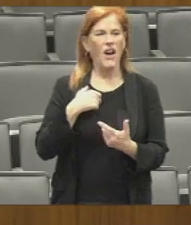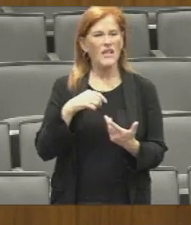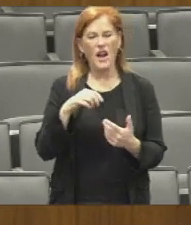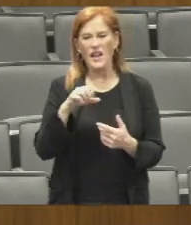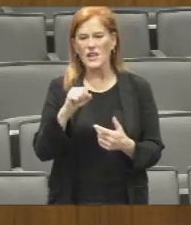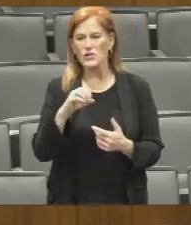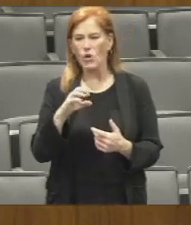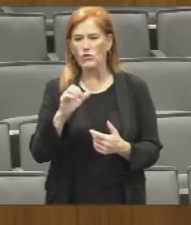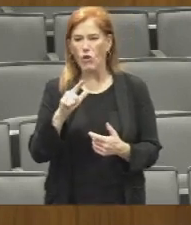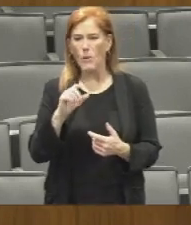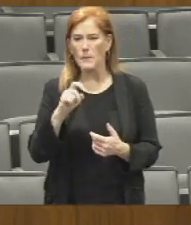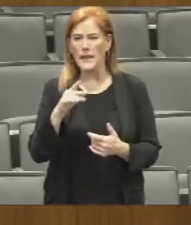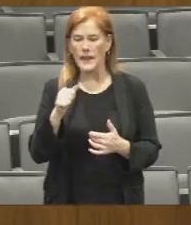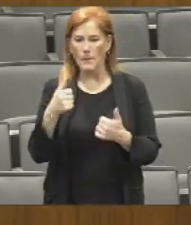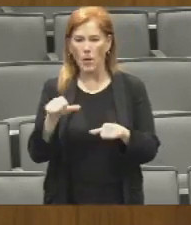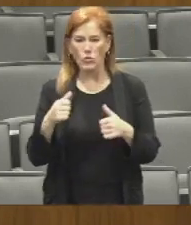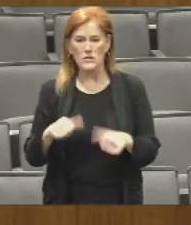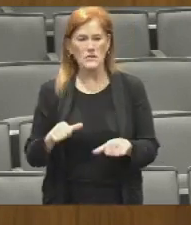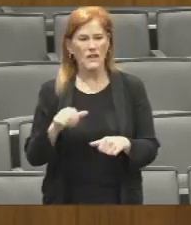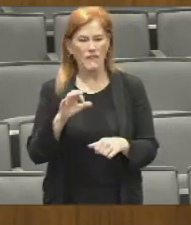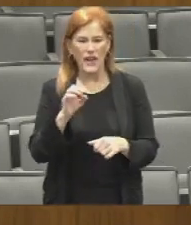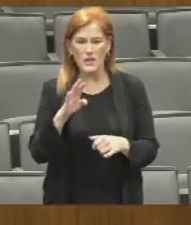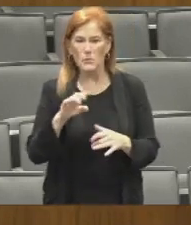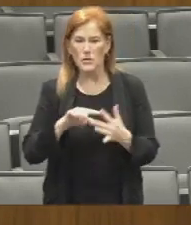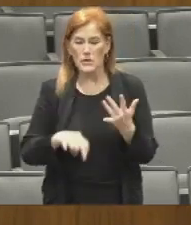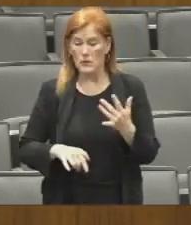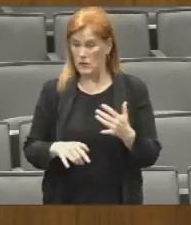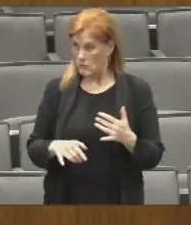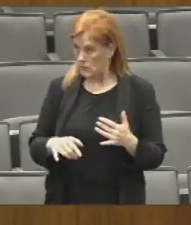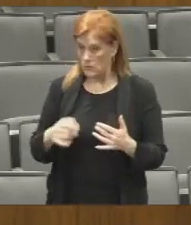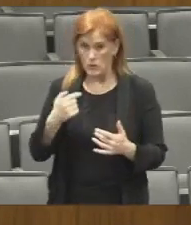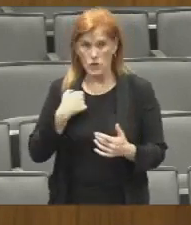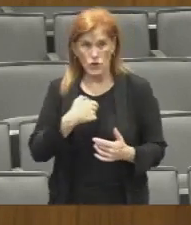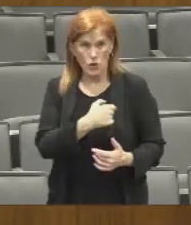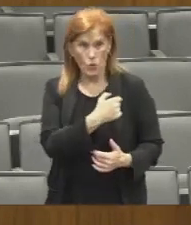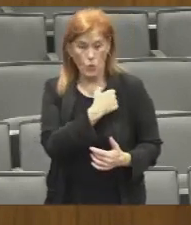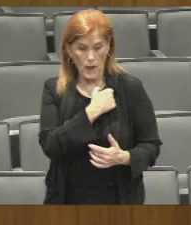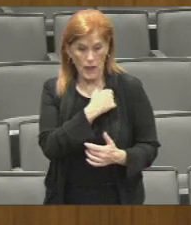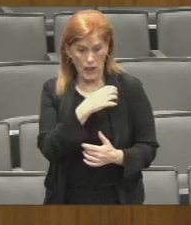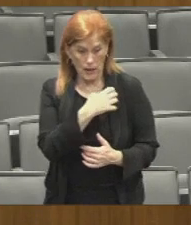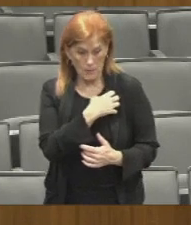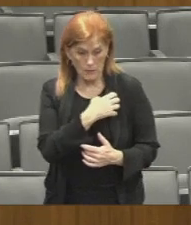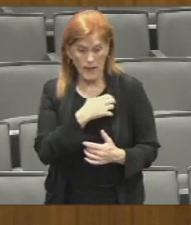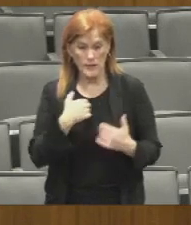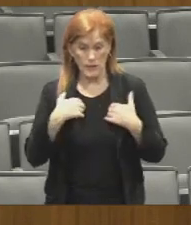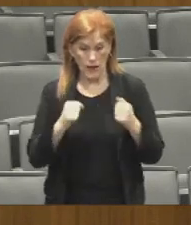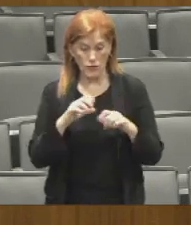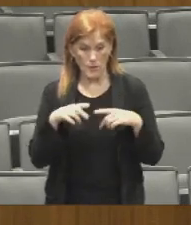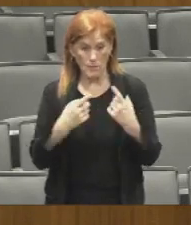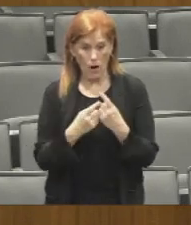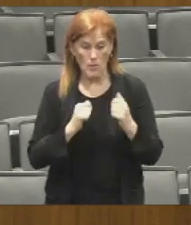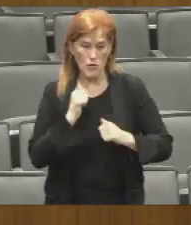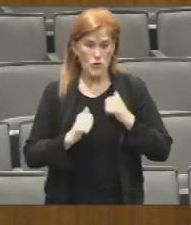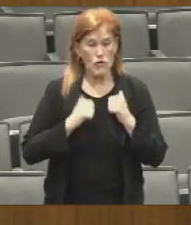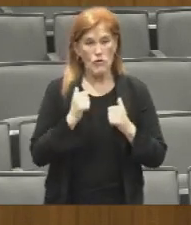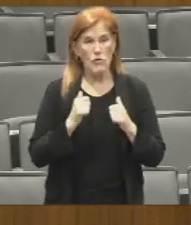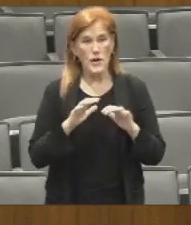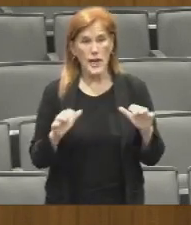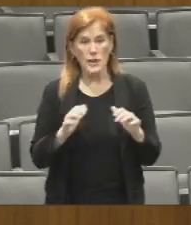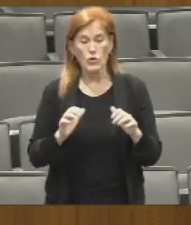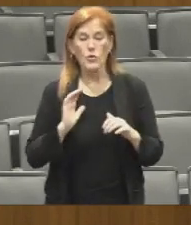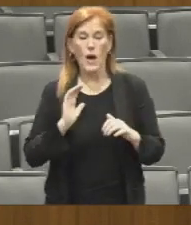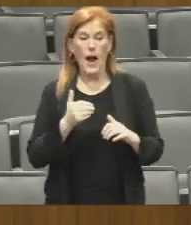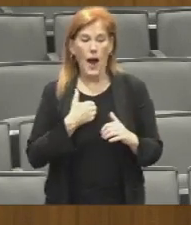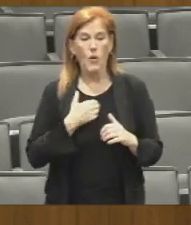guess I'm wondering, should we police as well as the health department be proactive and do our own social media